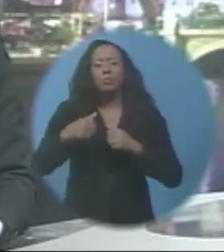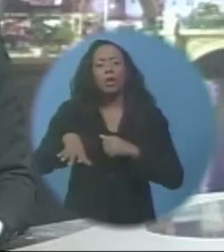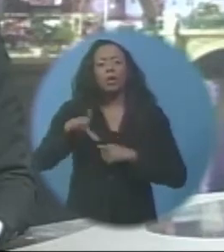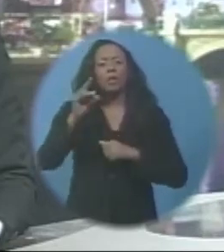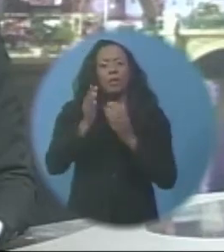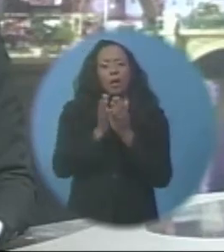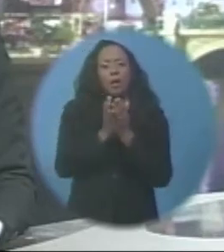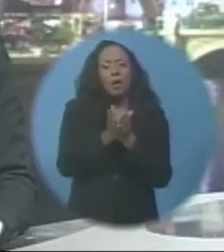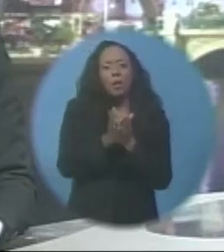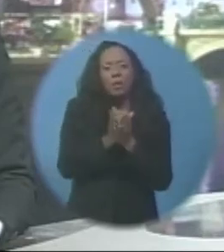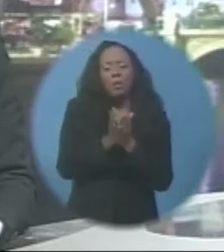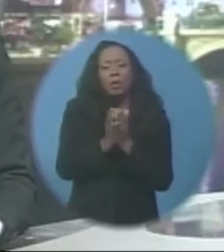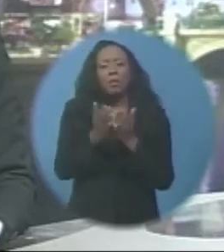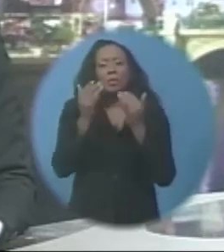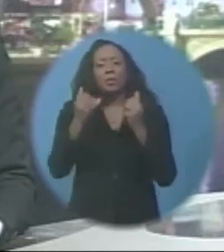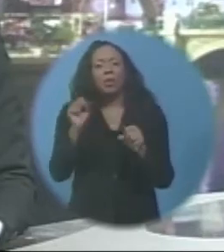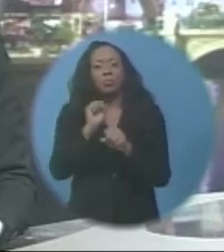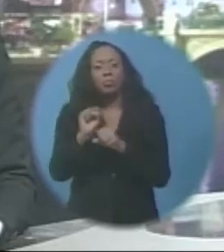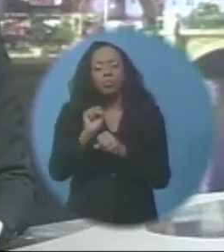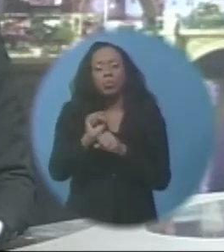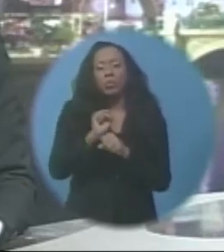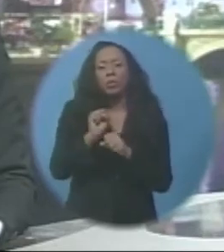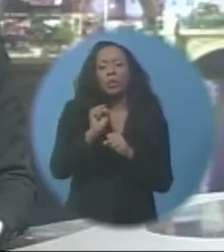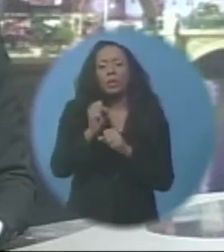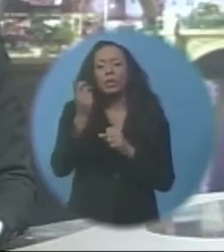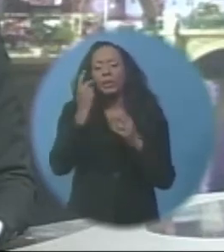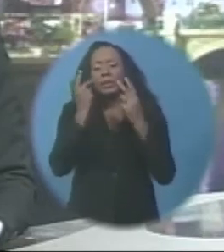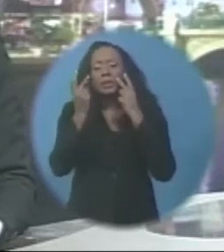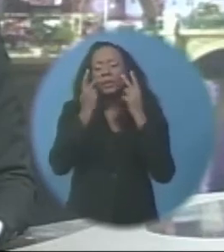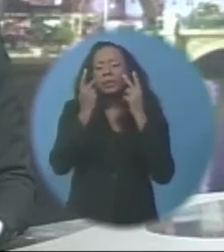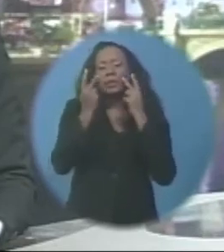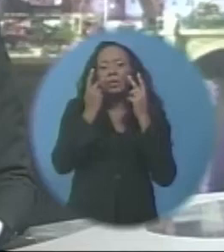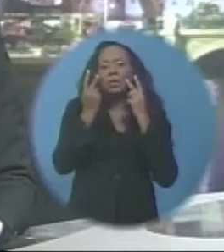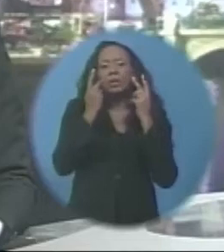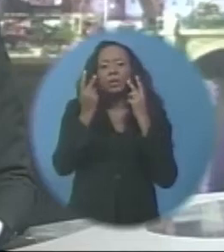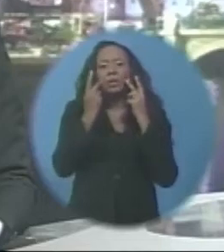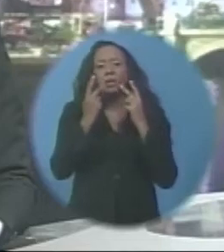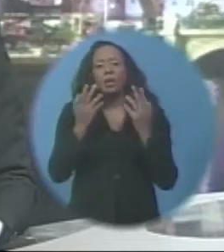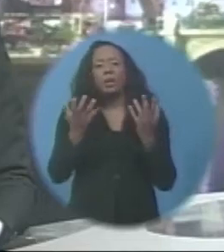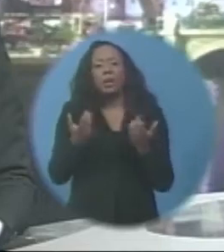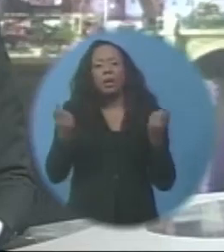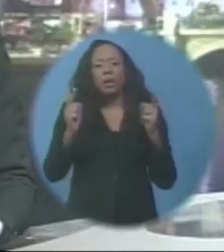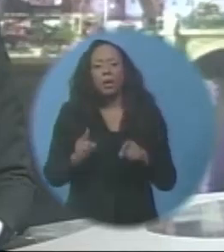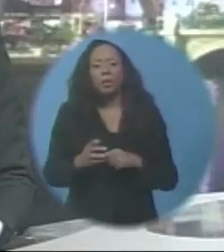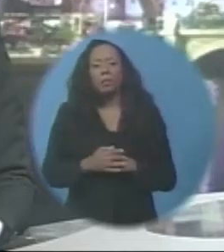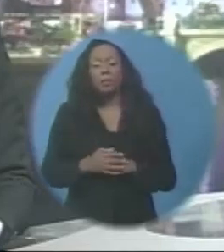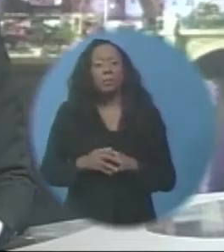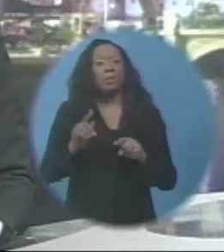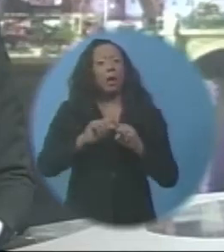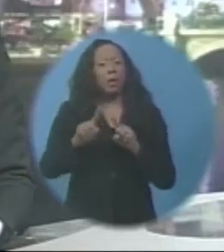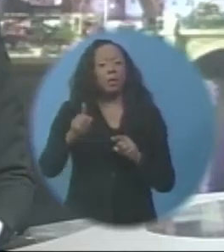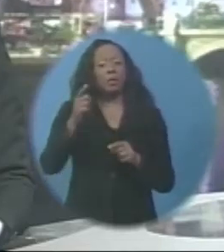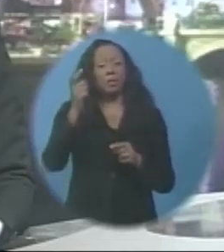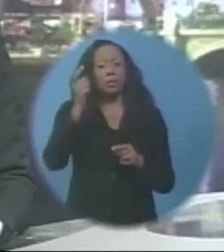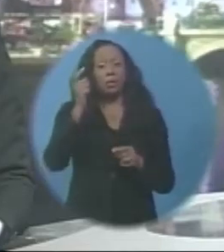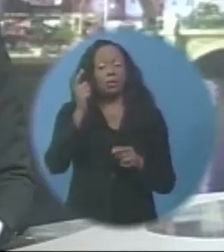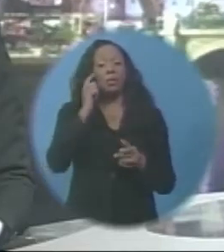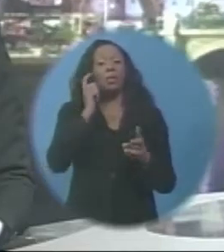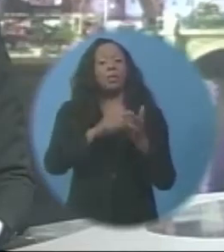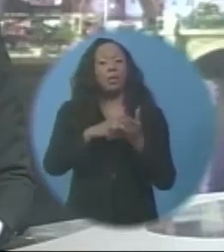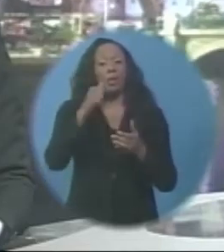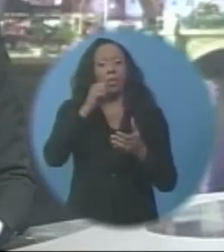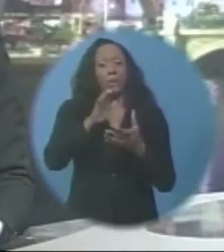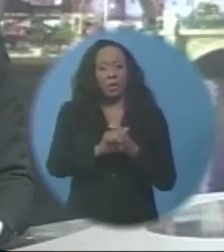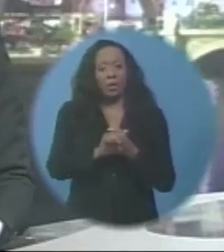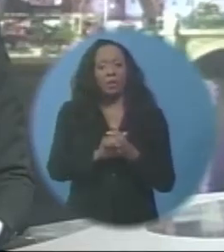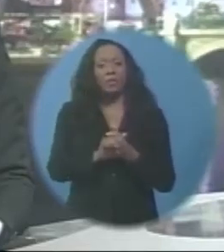The Coast Guard is working alongside the air wing of the Regional Security System and the Martinique Maritime Rescue Coordination Center. The wife has